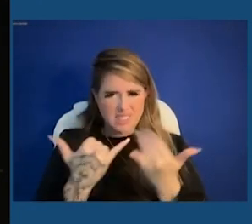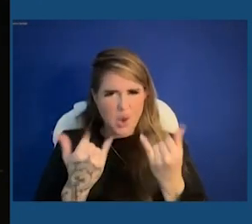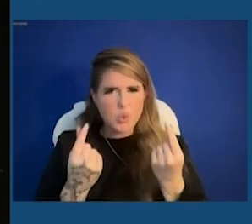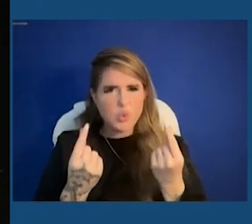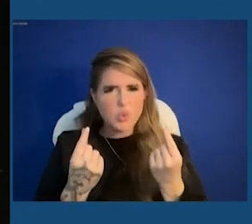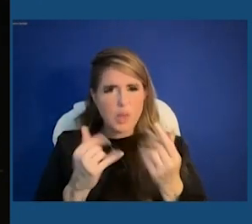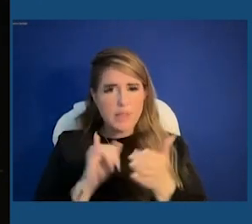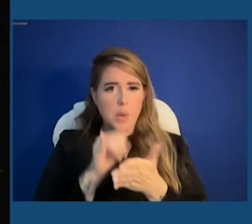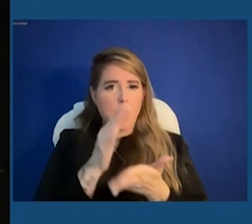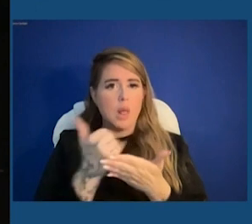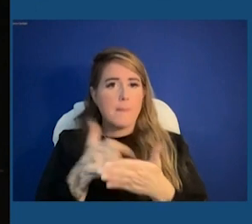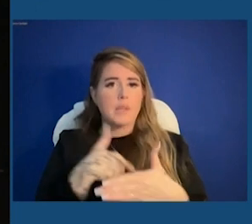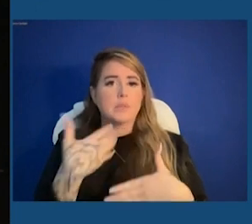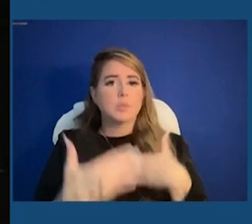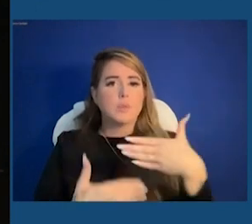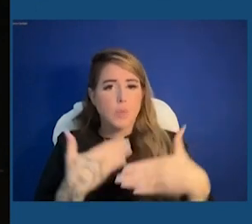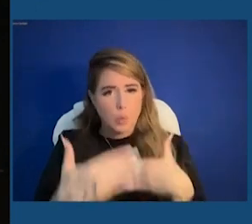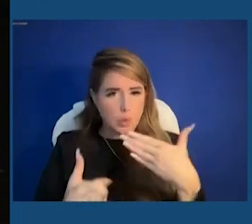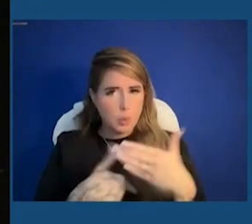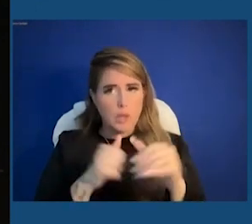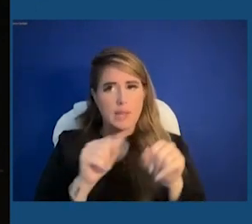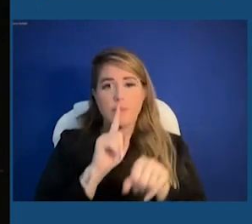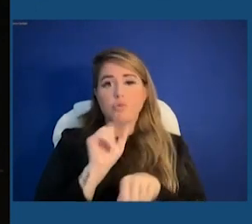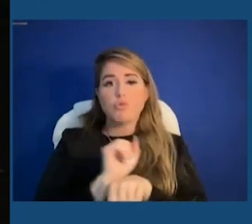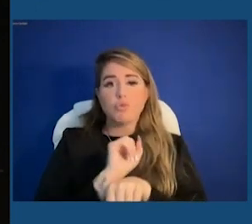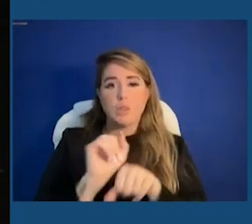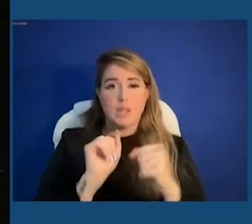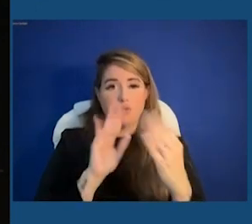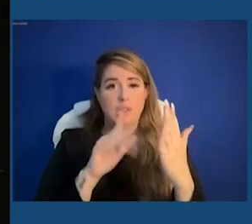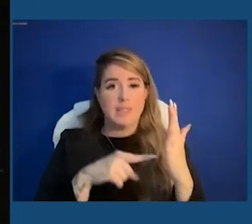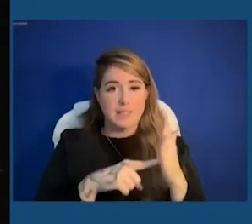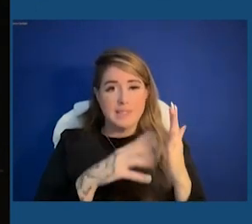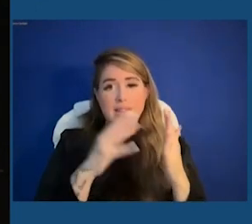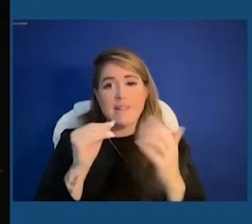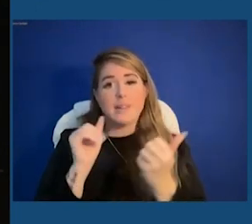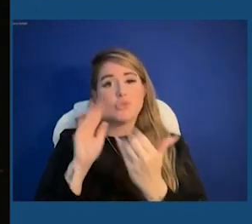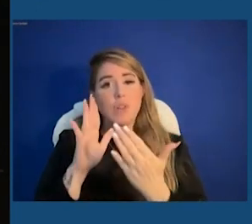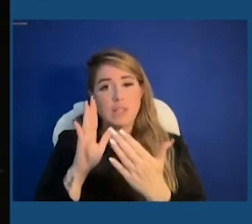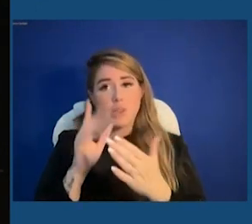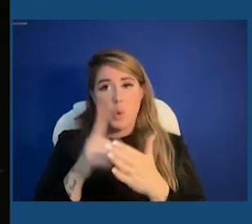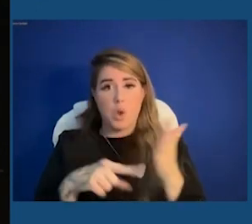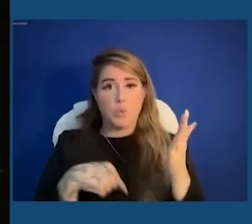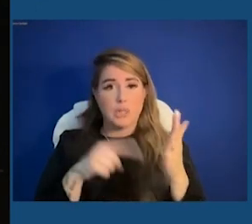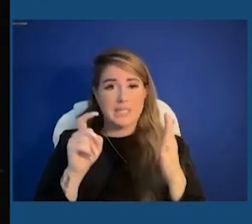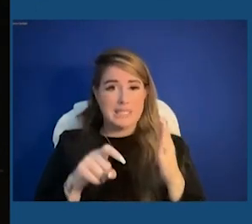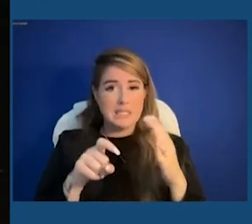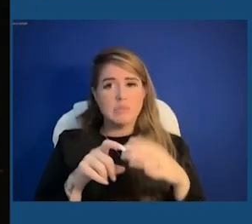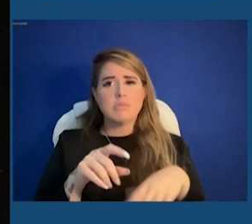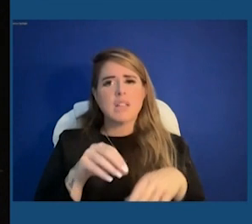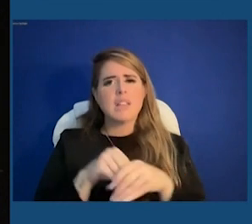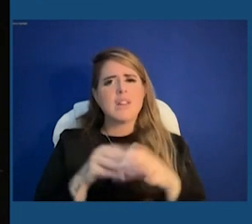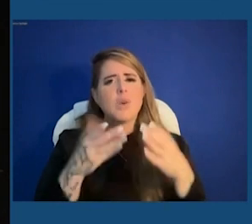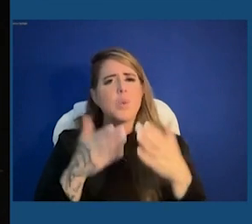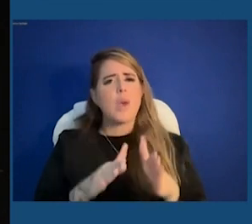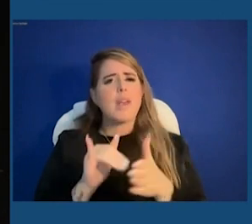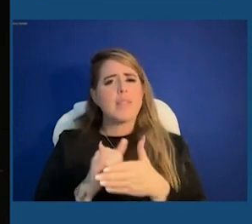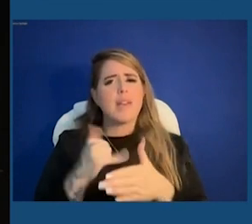move forward so we can truly address it and addressing it in a way that it is